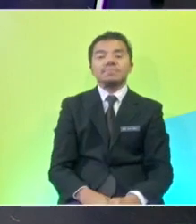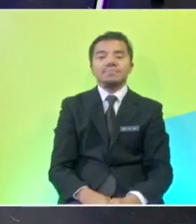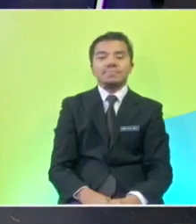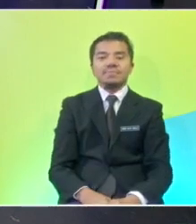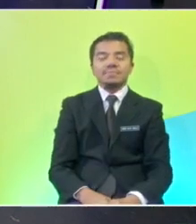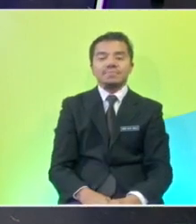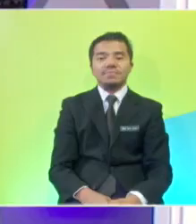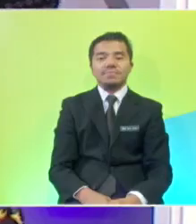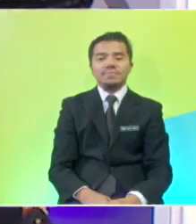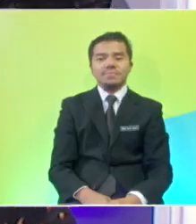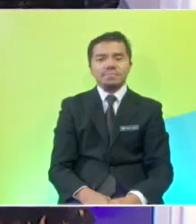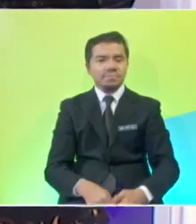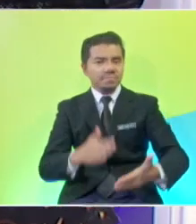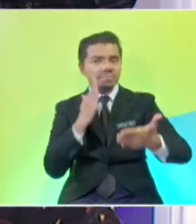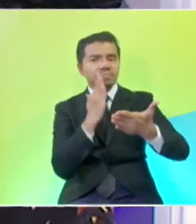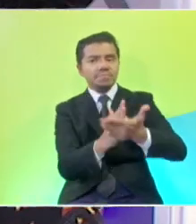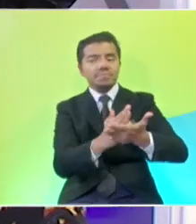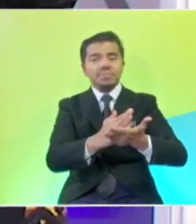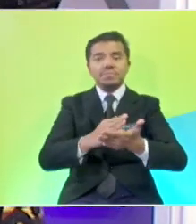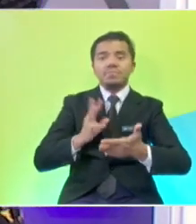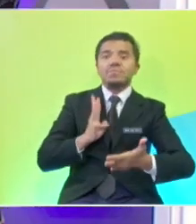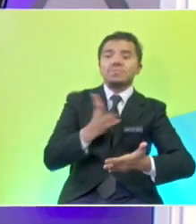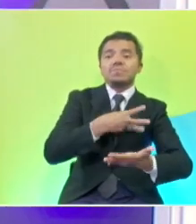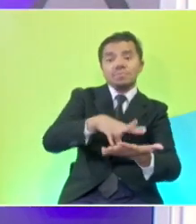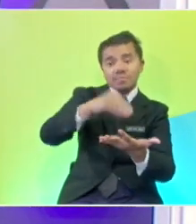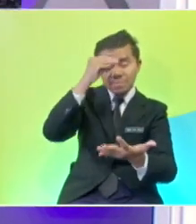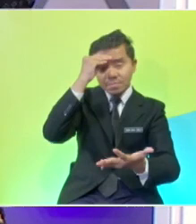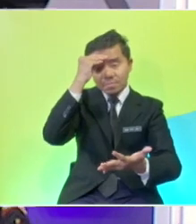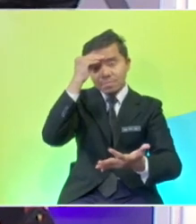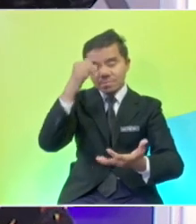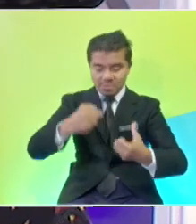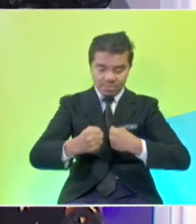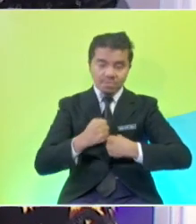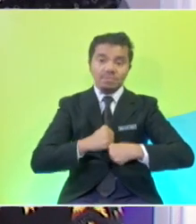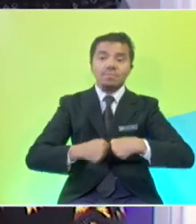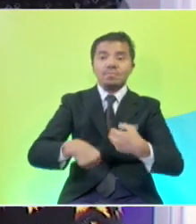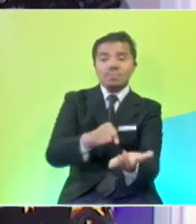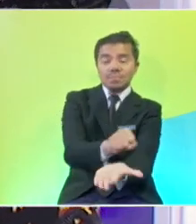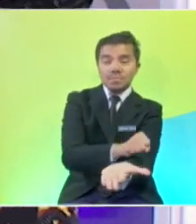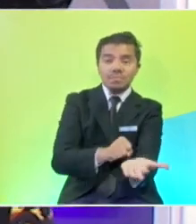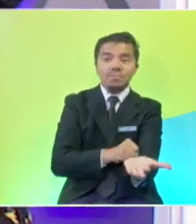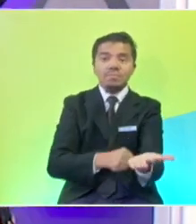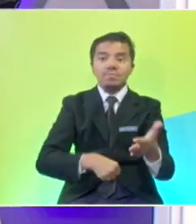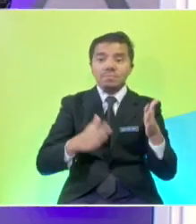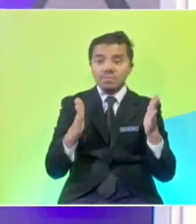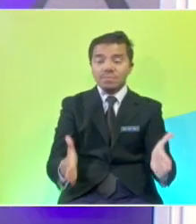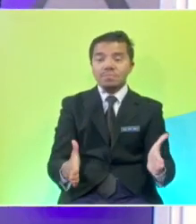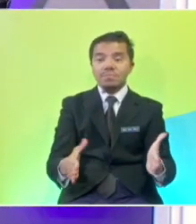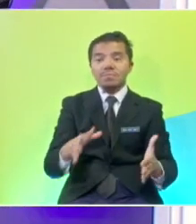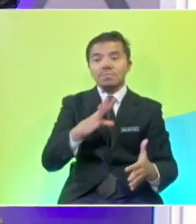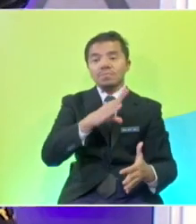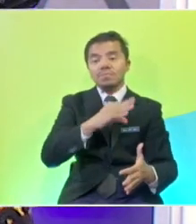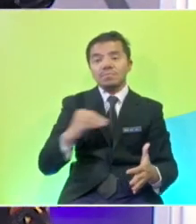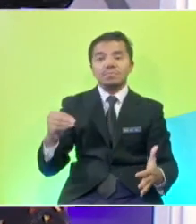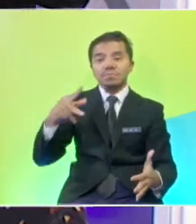the nervous system. Okay, we have learned about central nervous system Okay. and peripheral nervous system. Yeah. Okay, what is the function of central